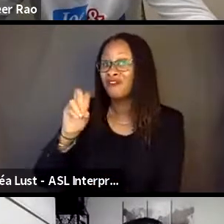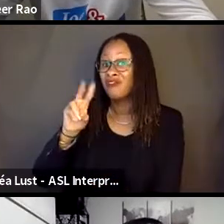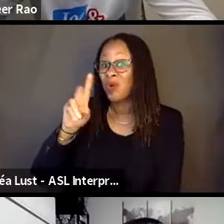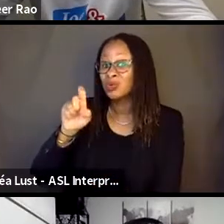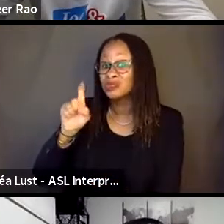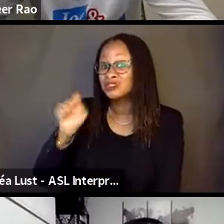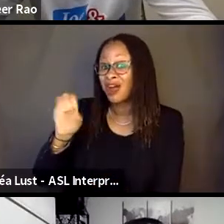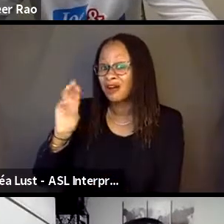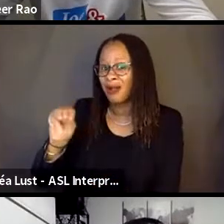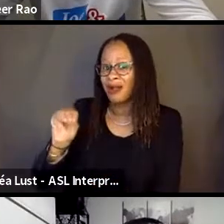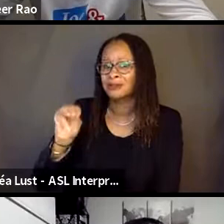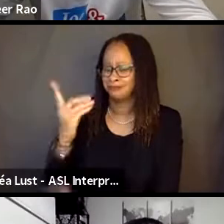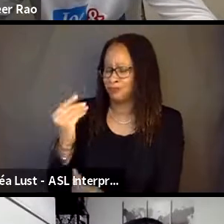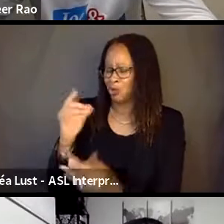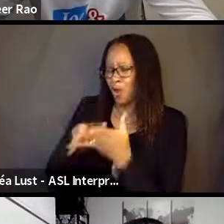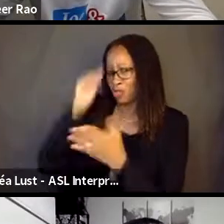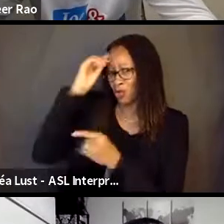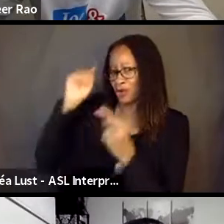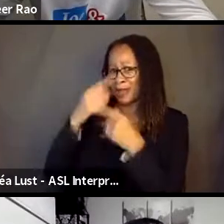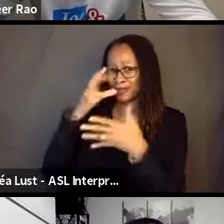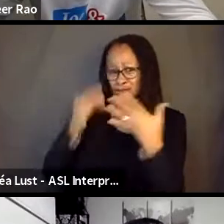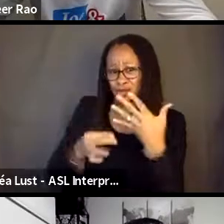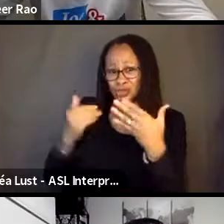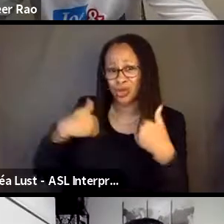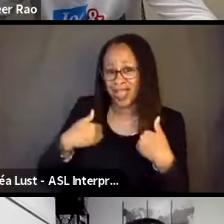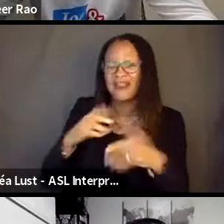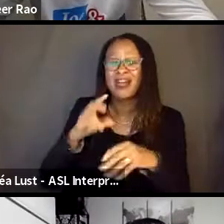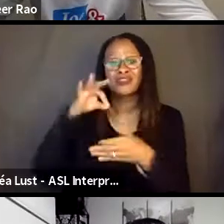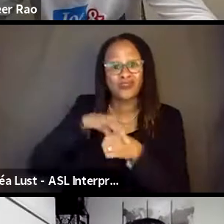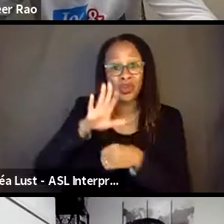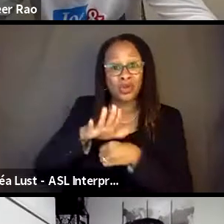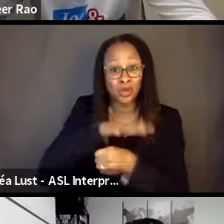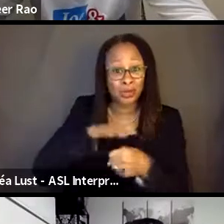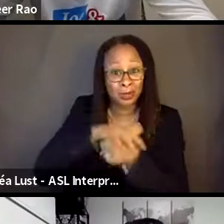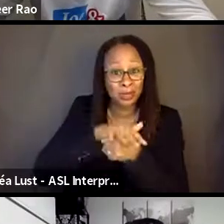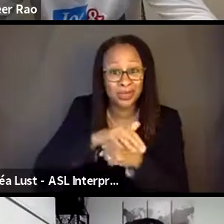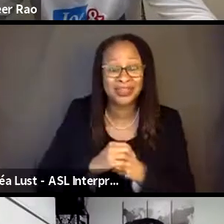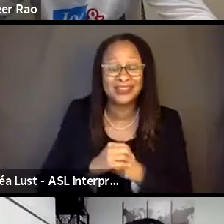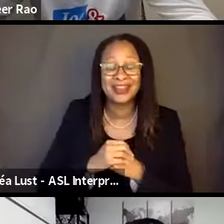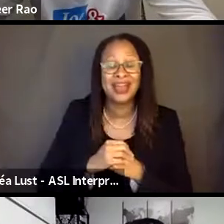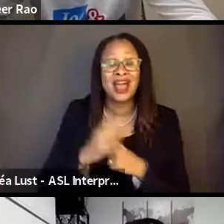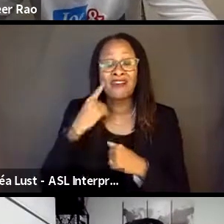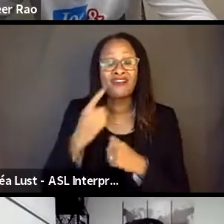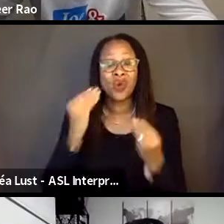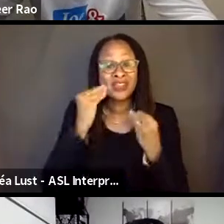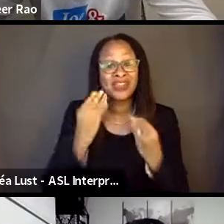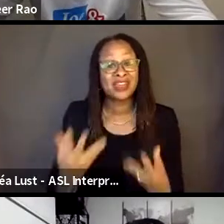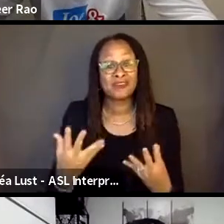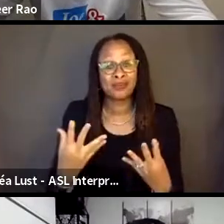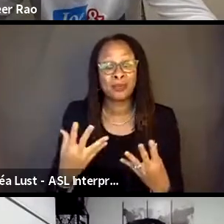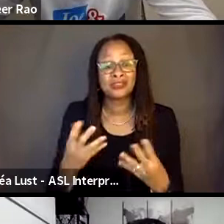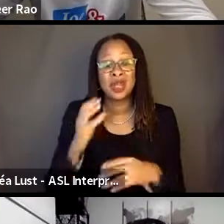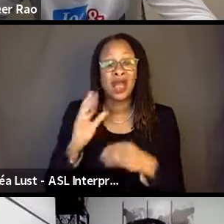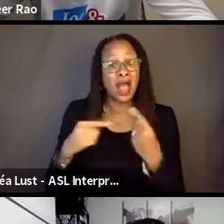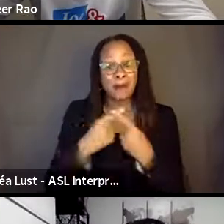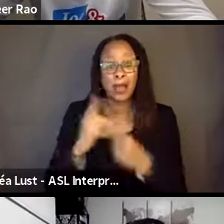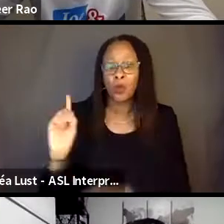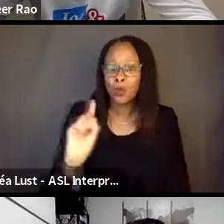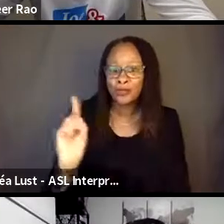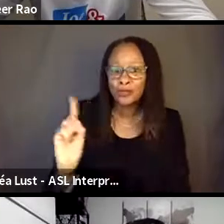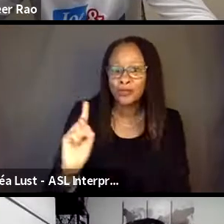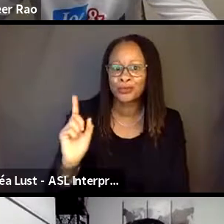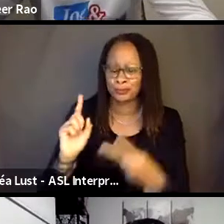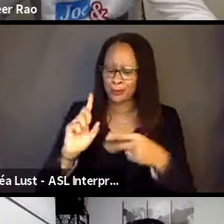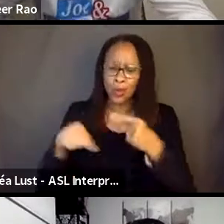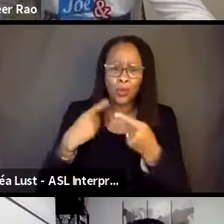iwillvote.com to learn about the choices that you have to vote in your communities and for the information about where